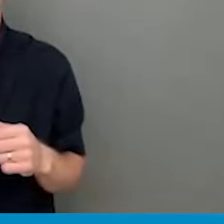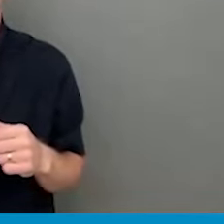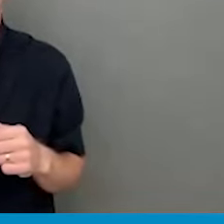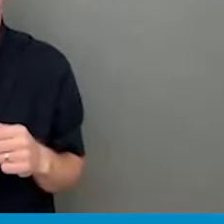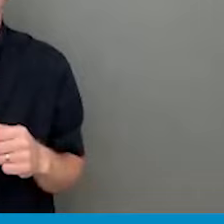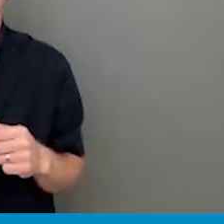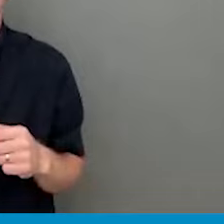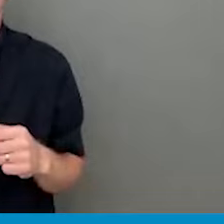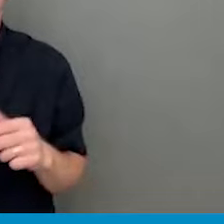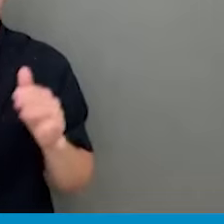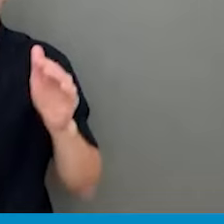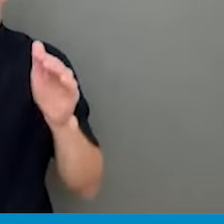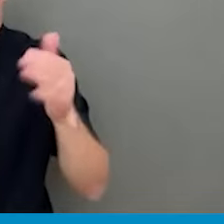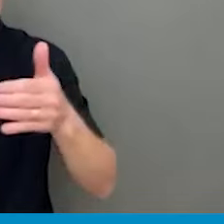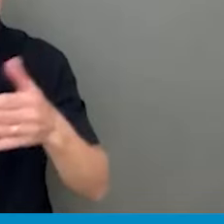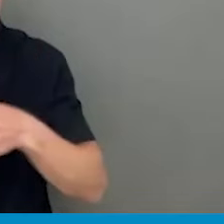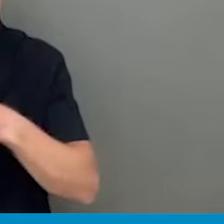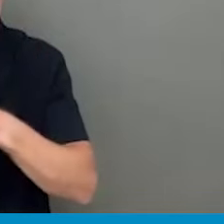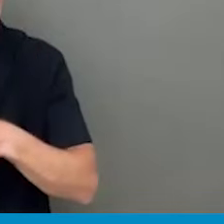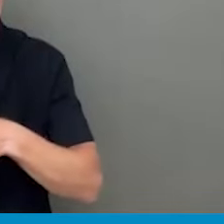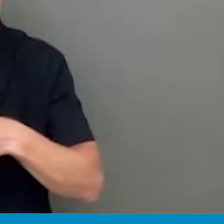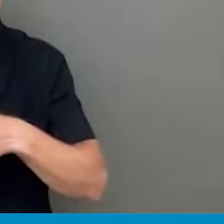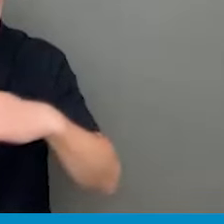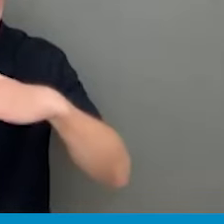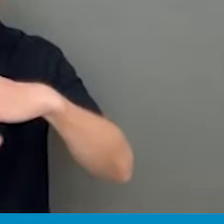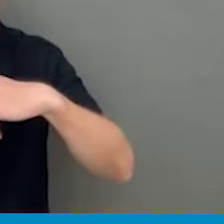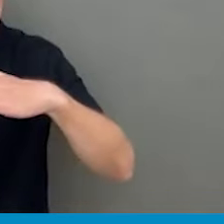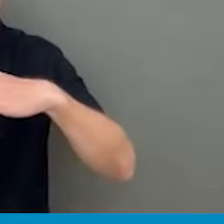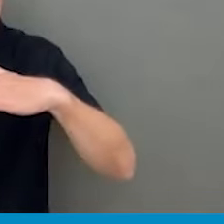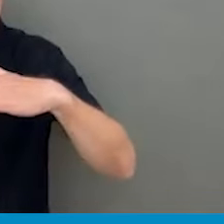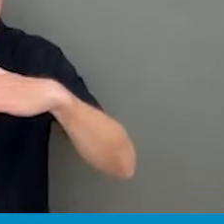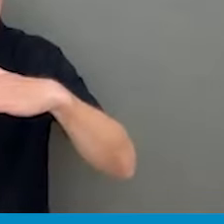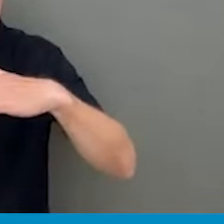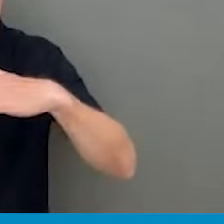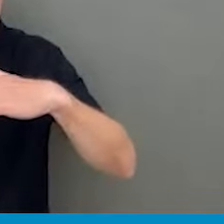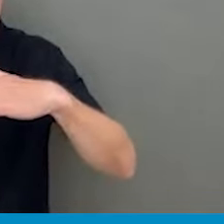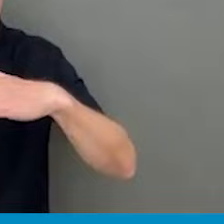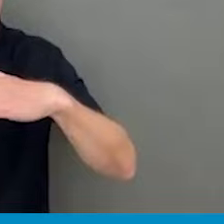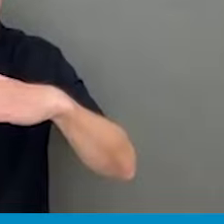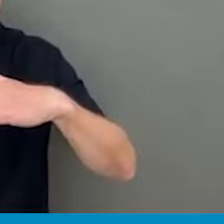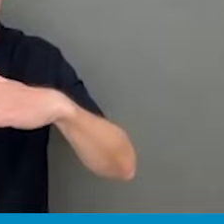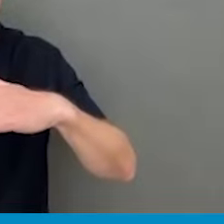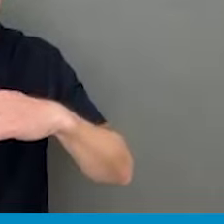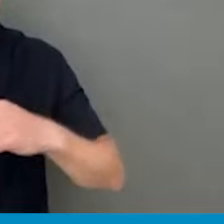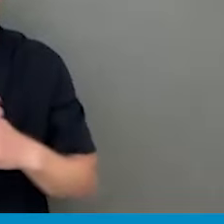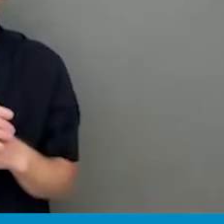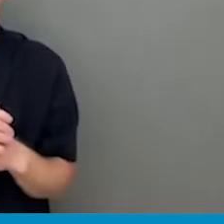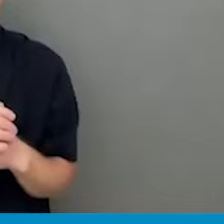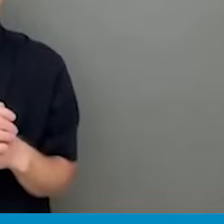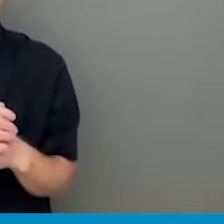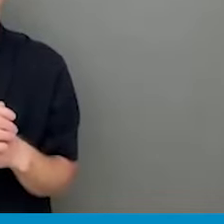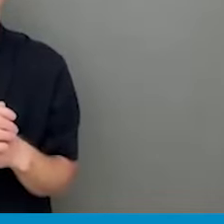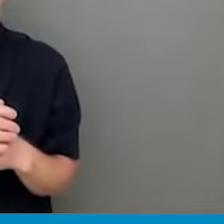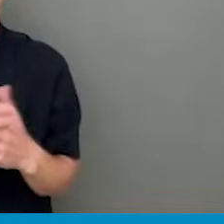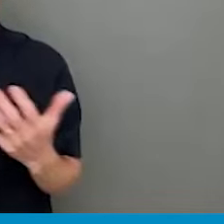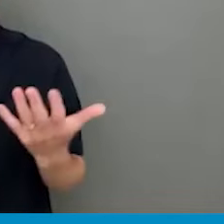with sectoral components, where there is an ownership of the different ministries about what they are supposed to be doing and how they will be